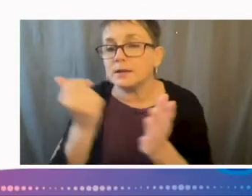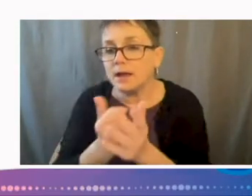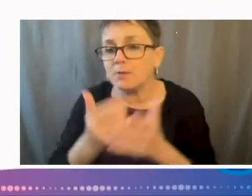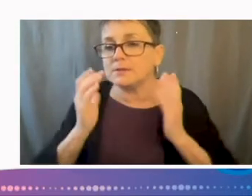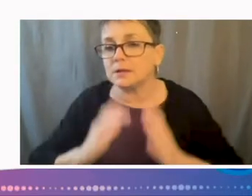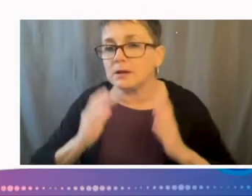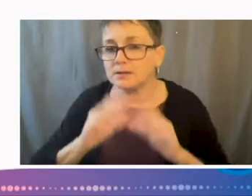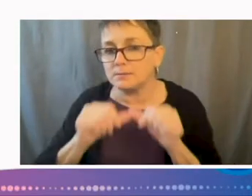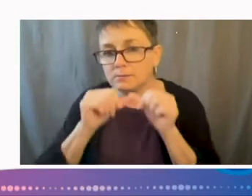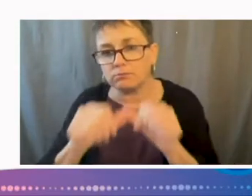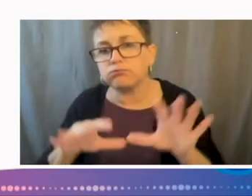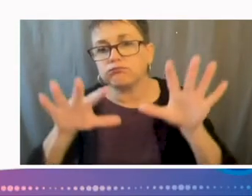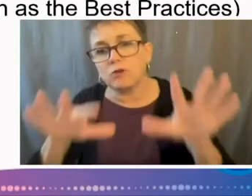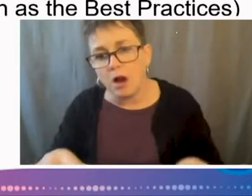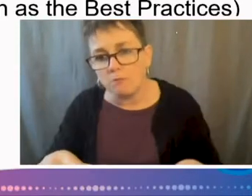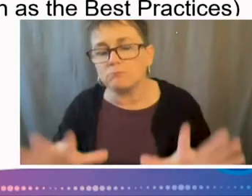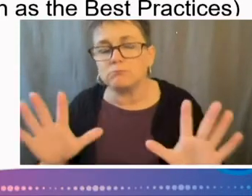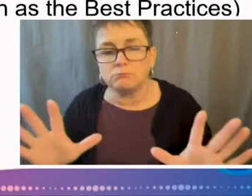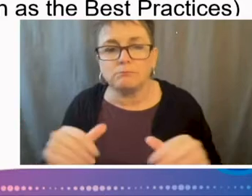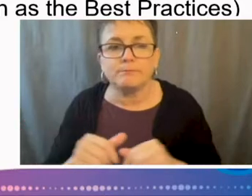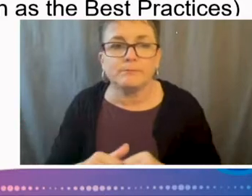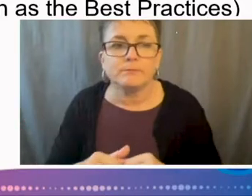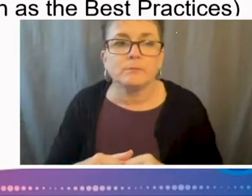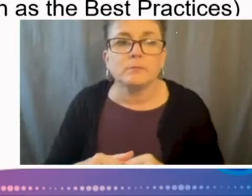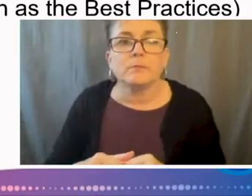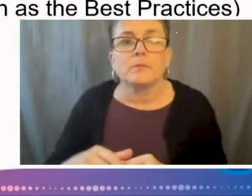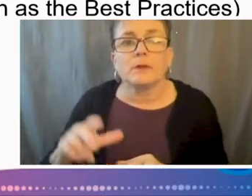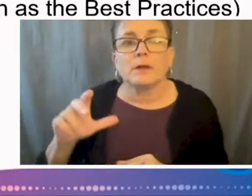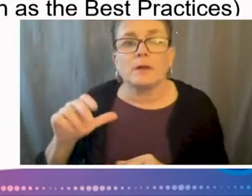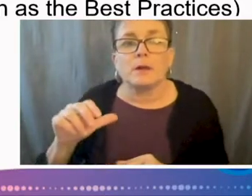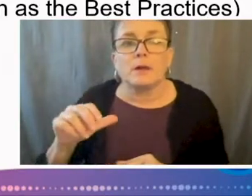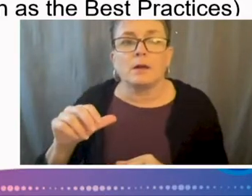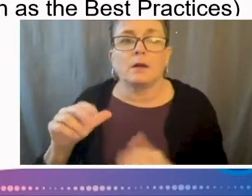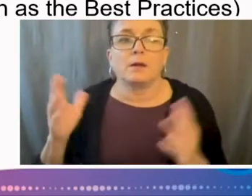that in a moment. Next slide,